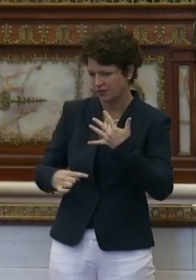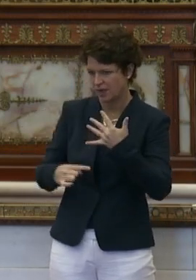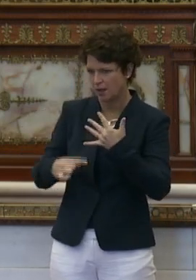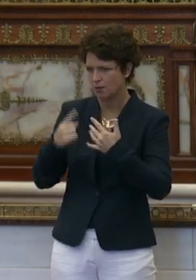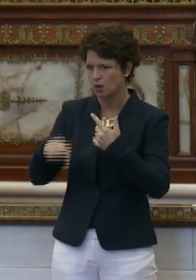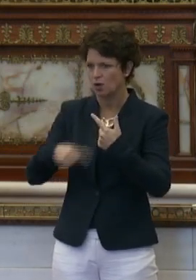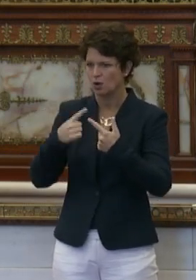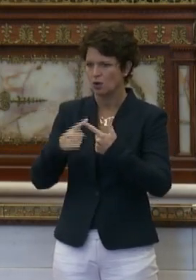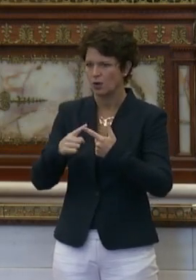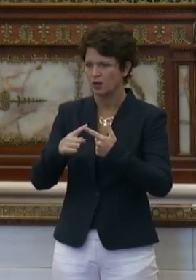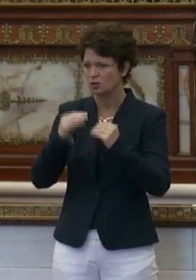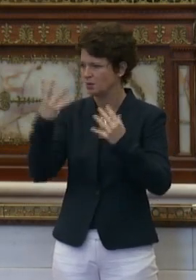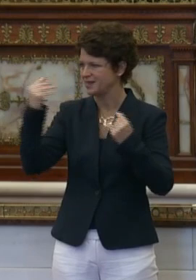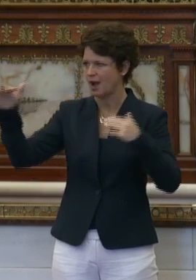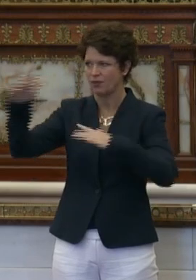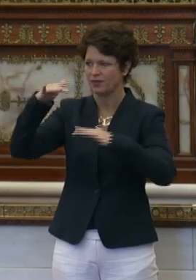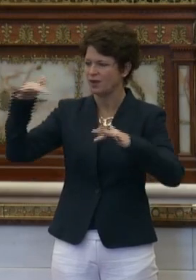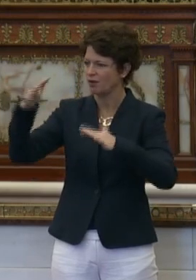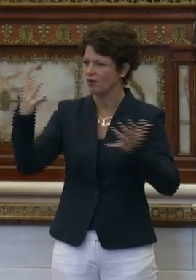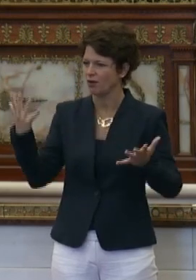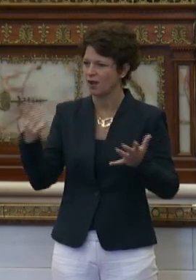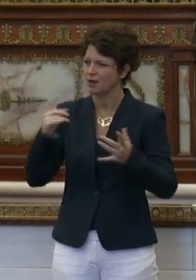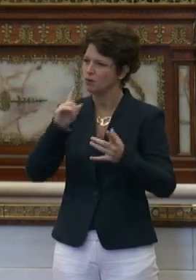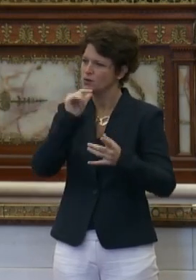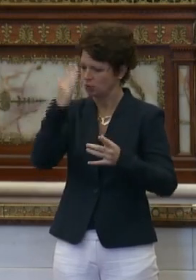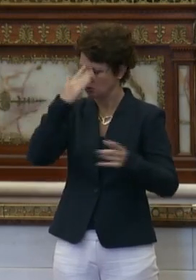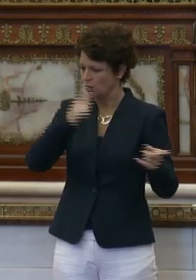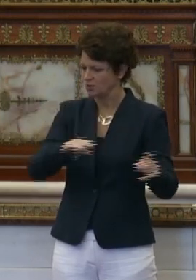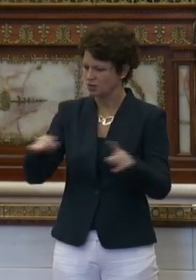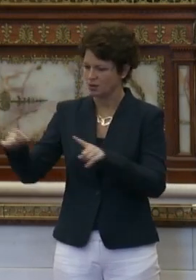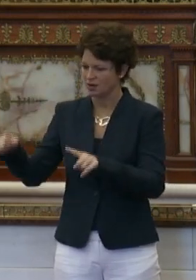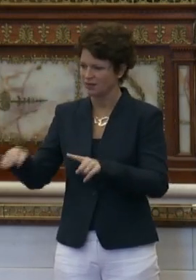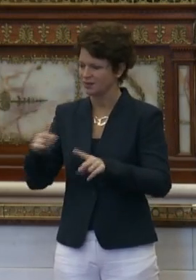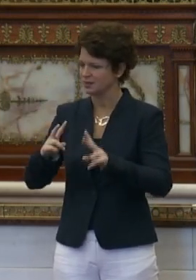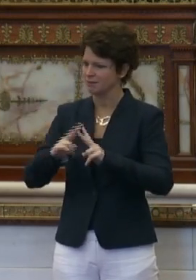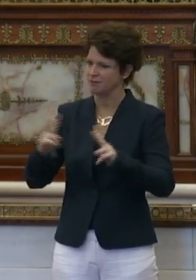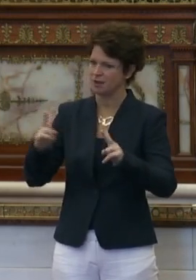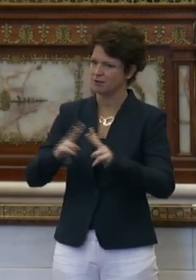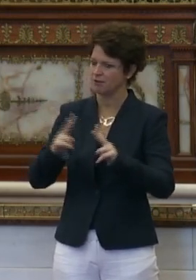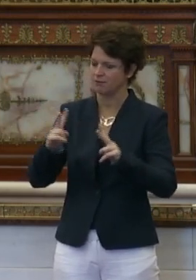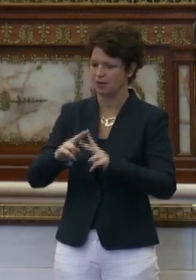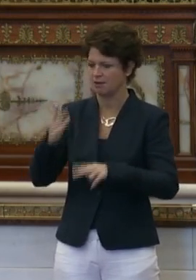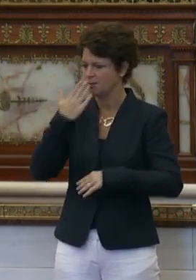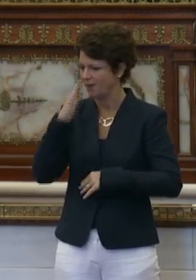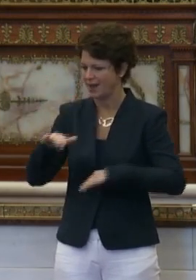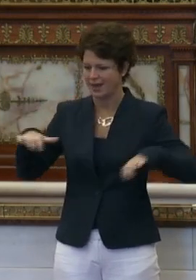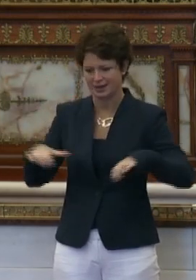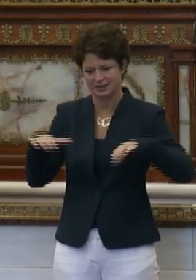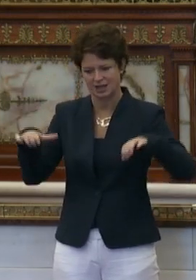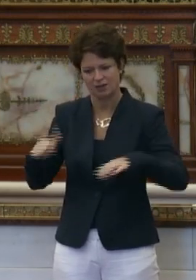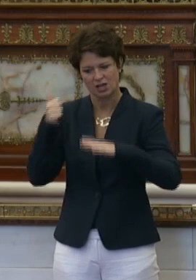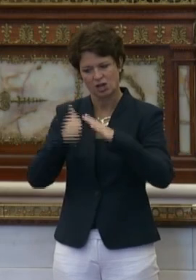here and be on top of these things? This is very serious activities by City Council concerning these